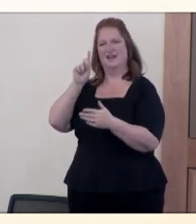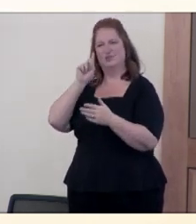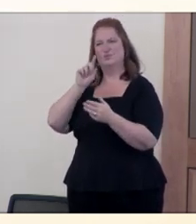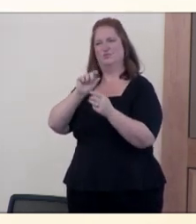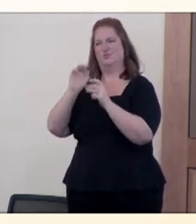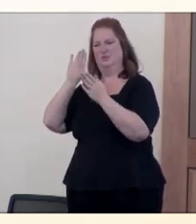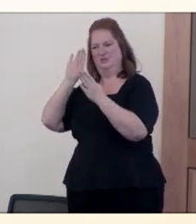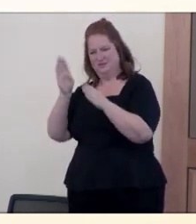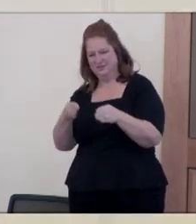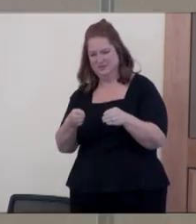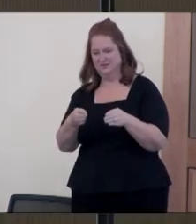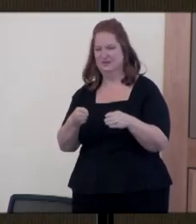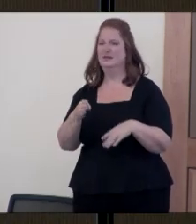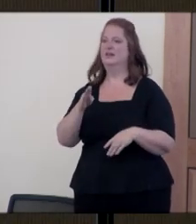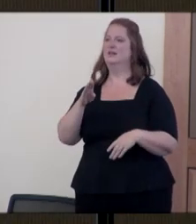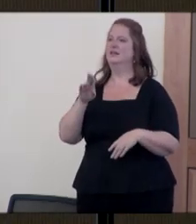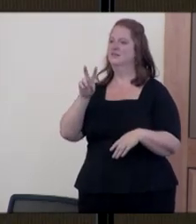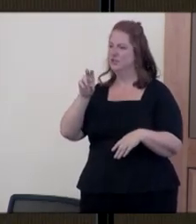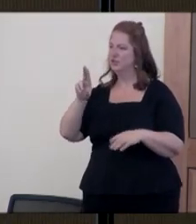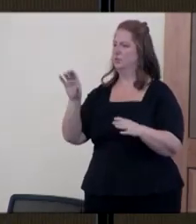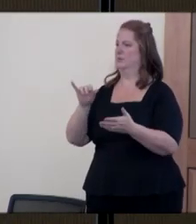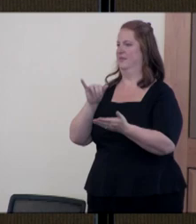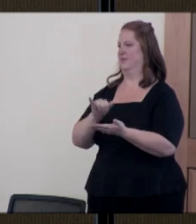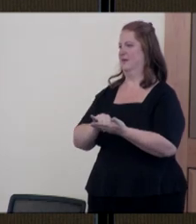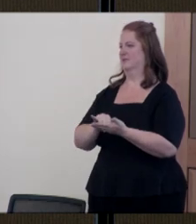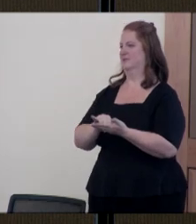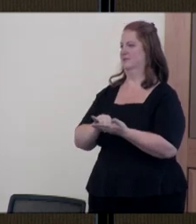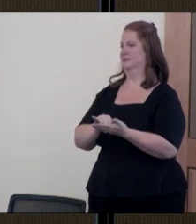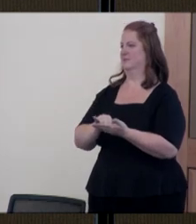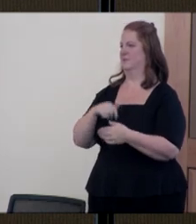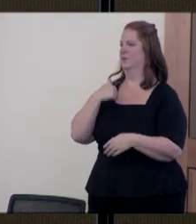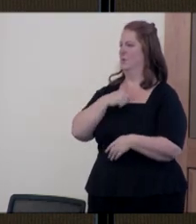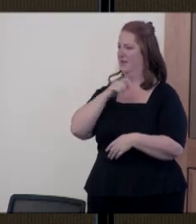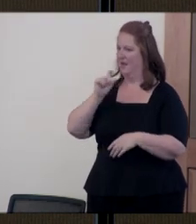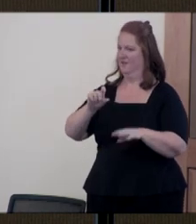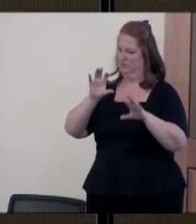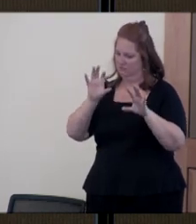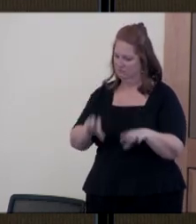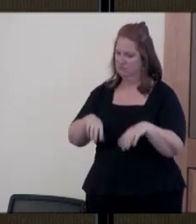VCU is doing, and it's what VCU needs to take